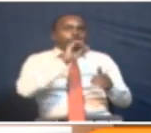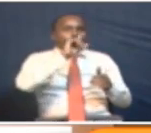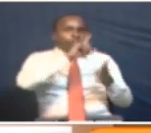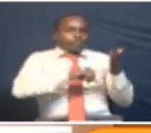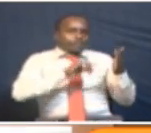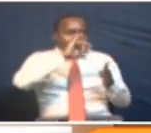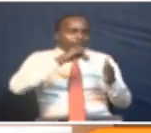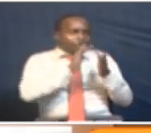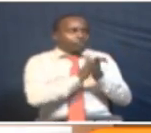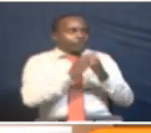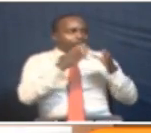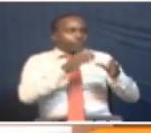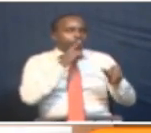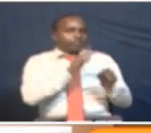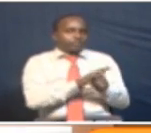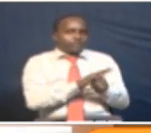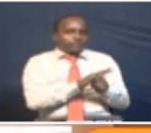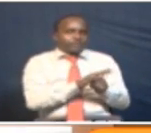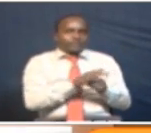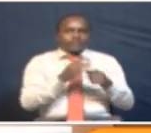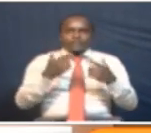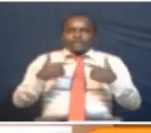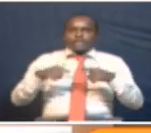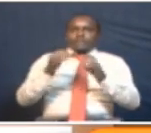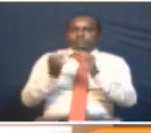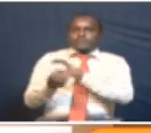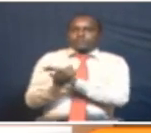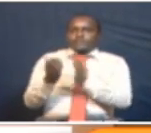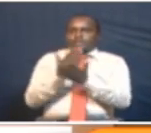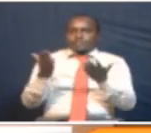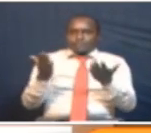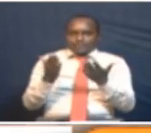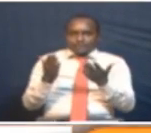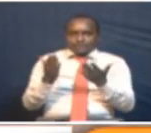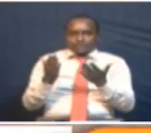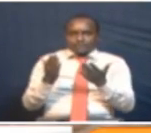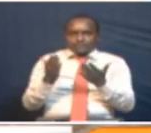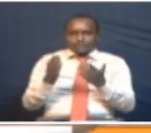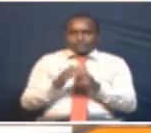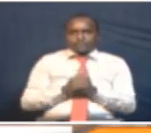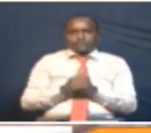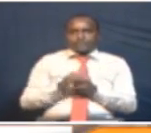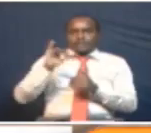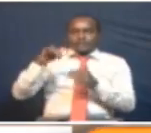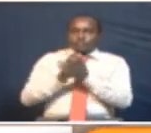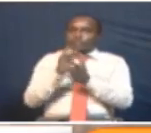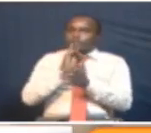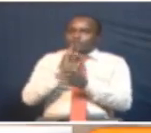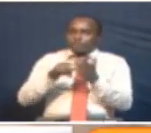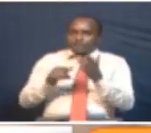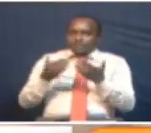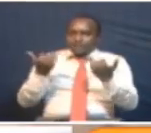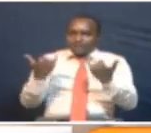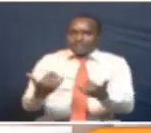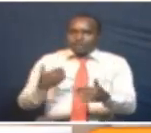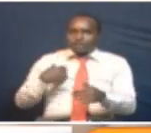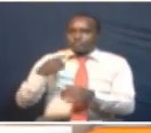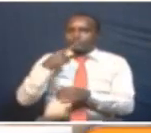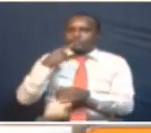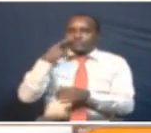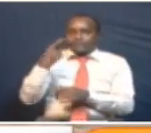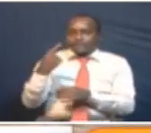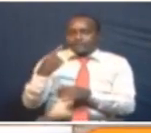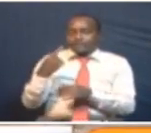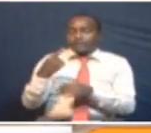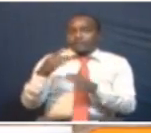you're talking about, which is and let me explain something, Hussein, about how what the Jubilee Party said. Right now, we have seen the president. National cohesion